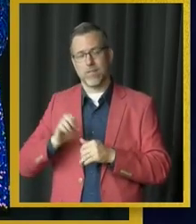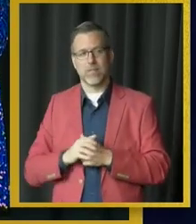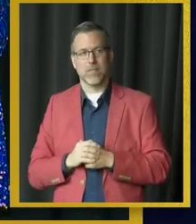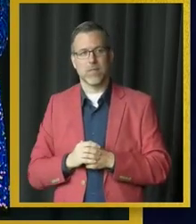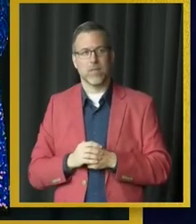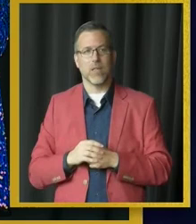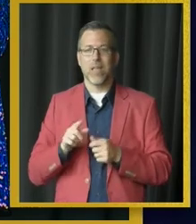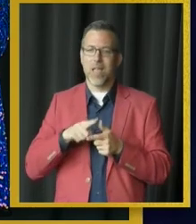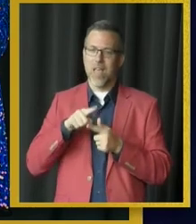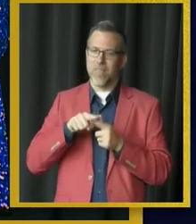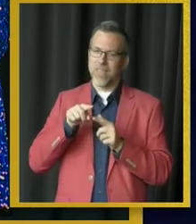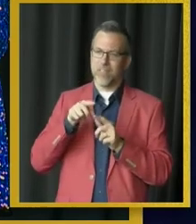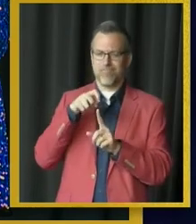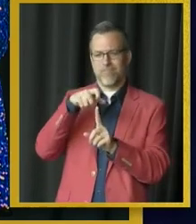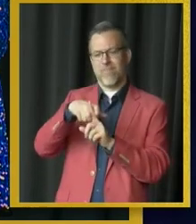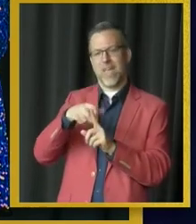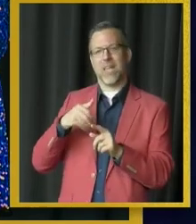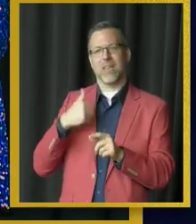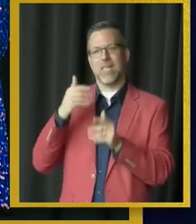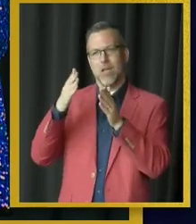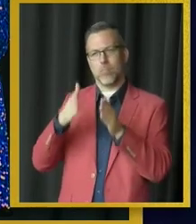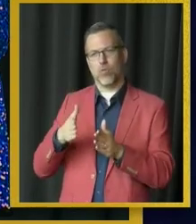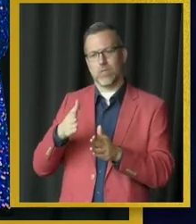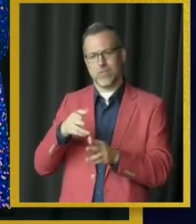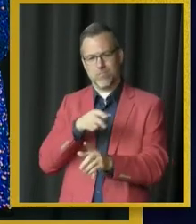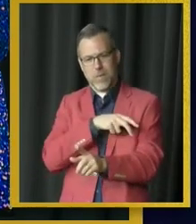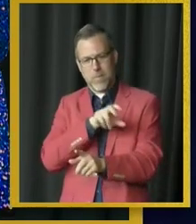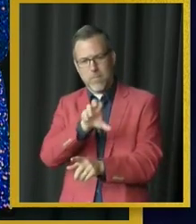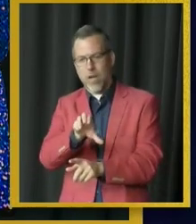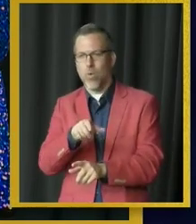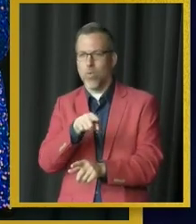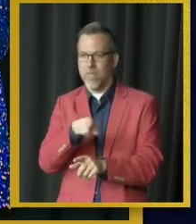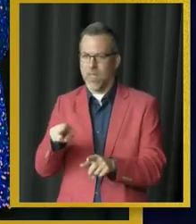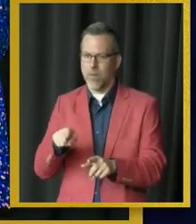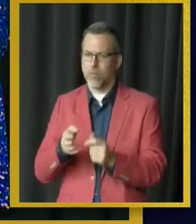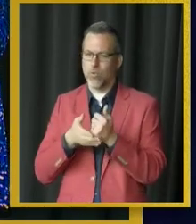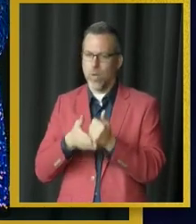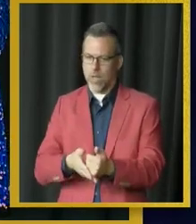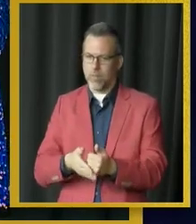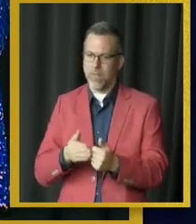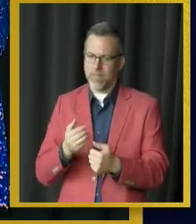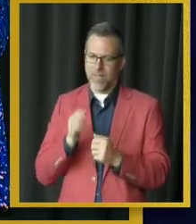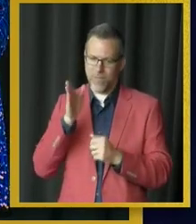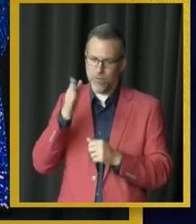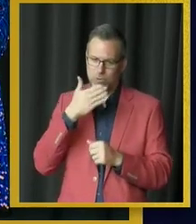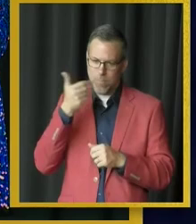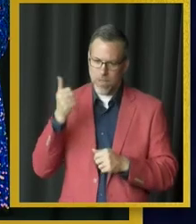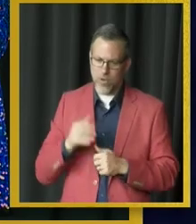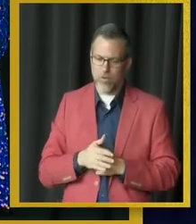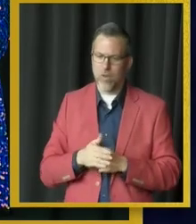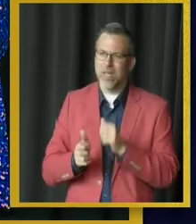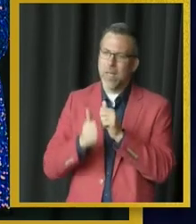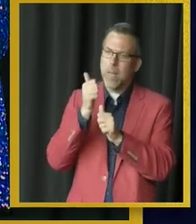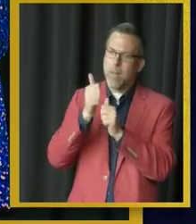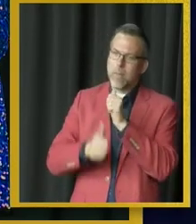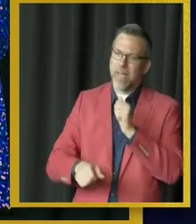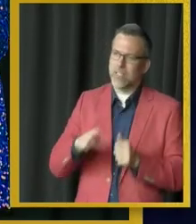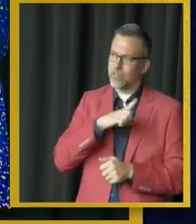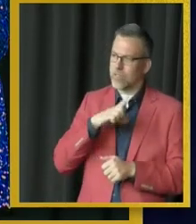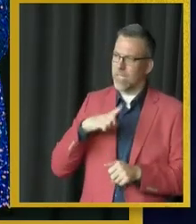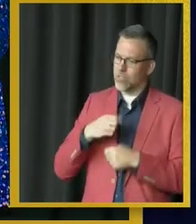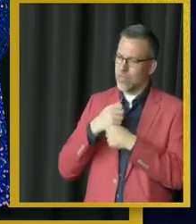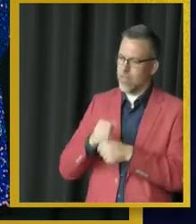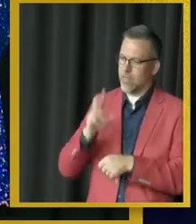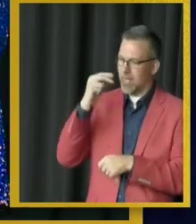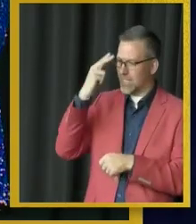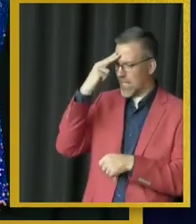Then find a young person to empower to make that future even better. Pass legislation that makes Nashville a